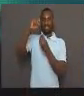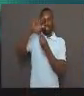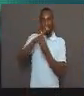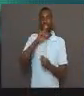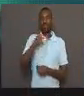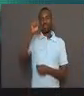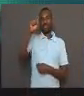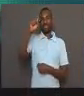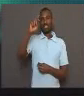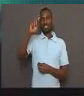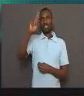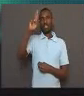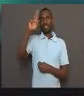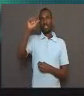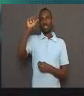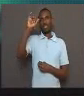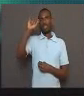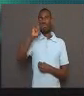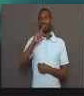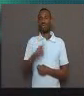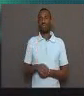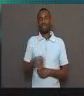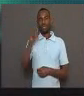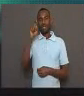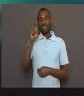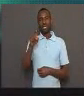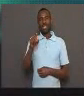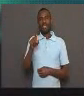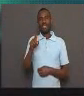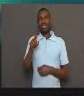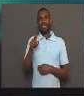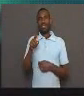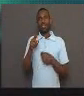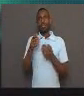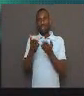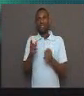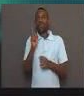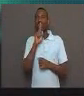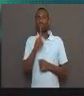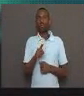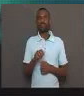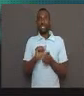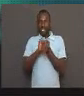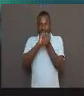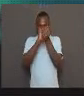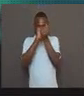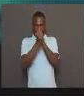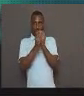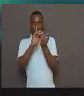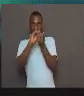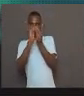It is necessary to measure the deformation by the tensile